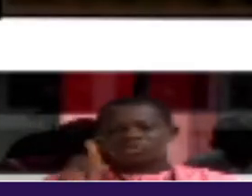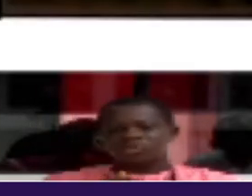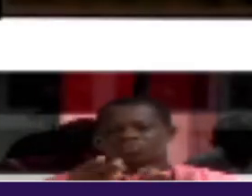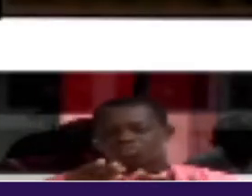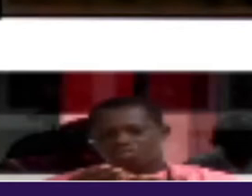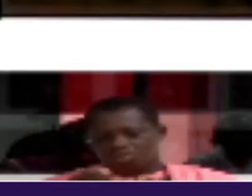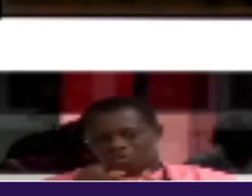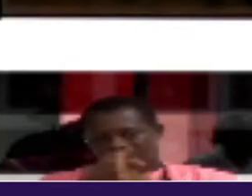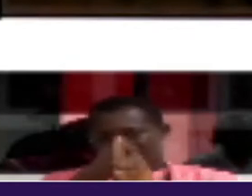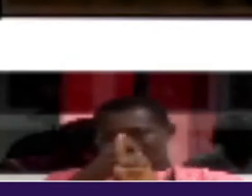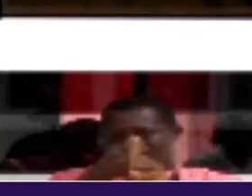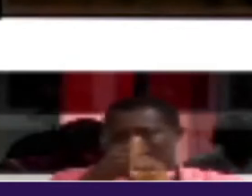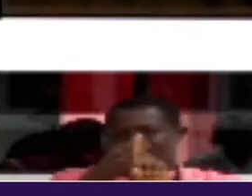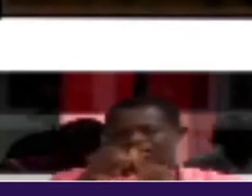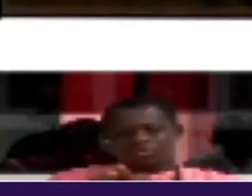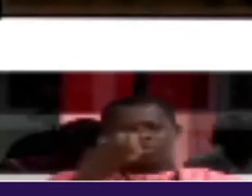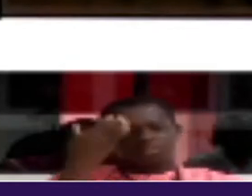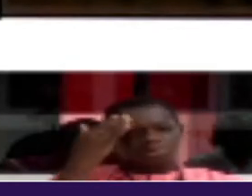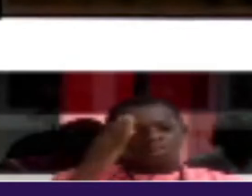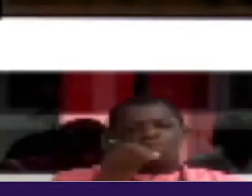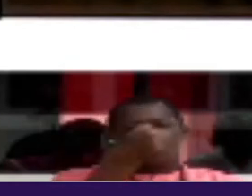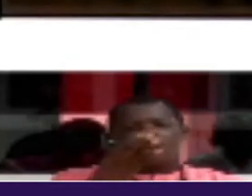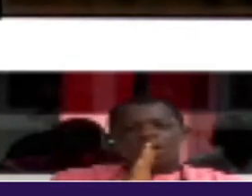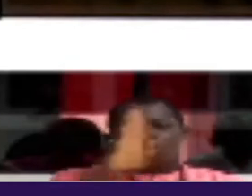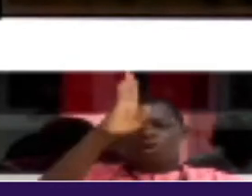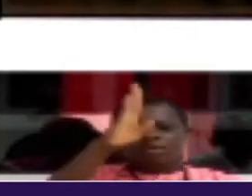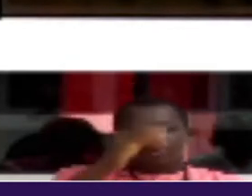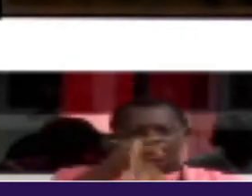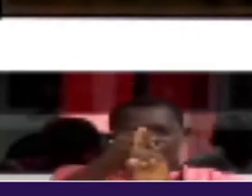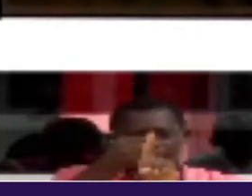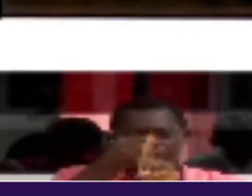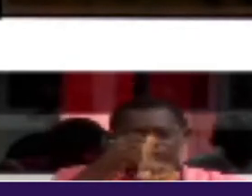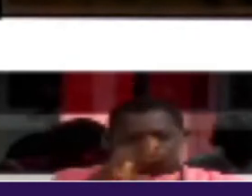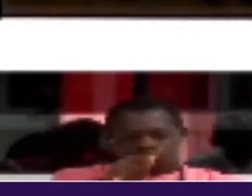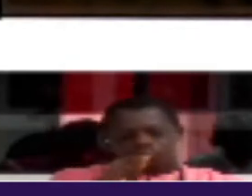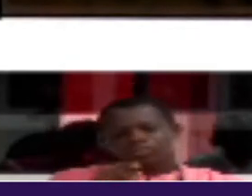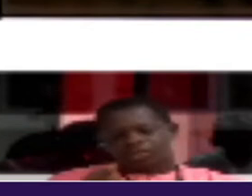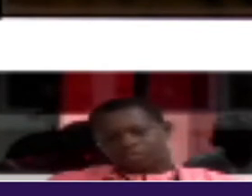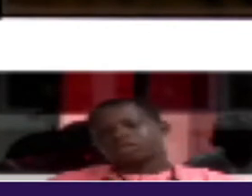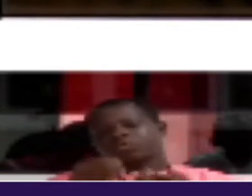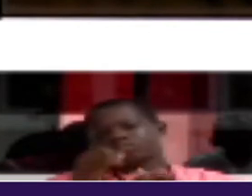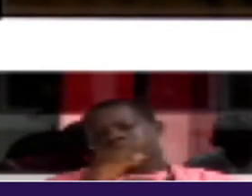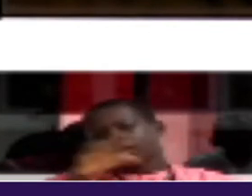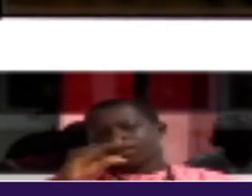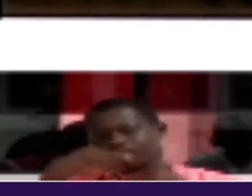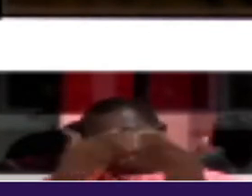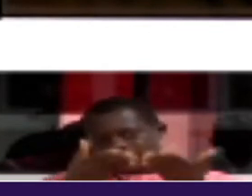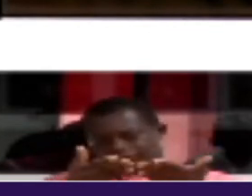Jagite. Like when you say Jagite you. Yes, Jagite, yes. Proceed, please.